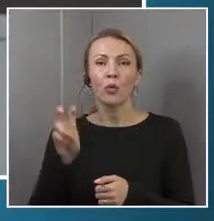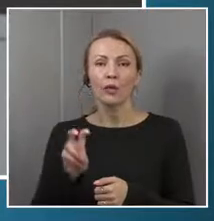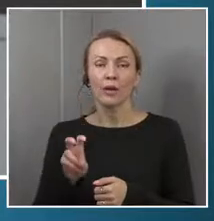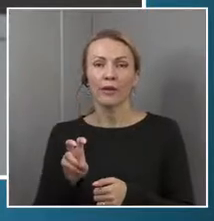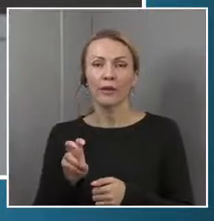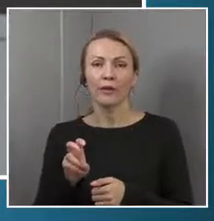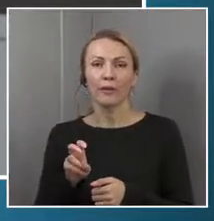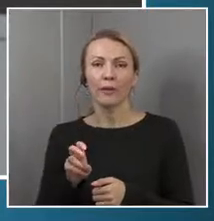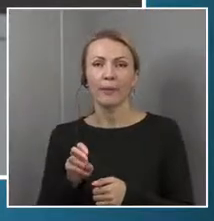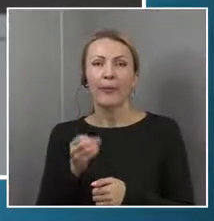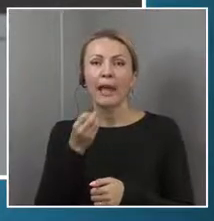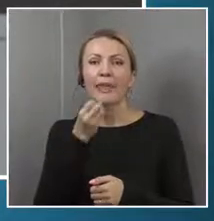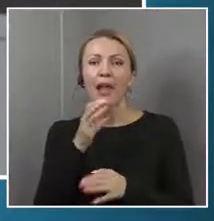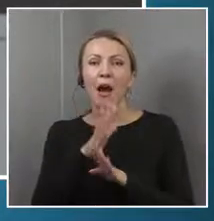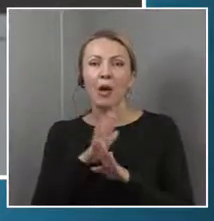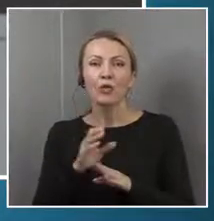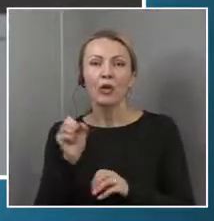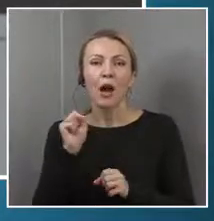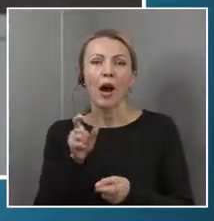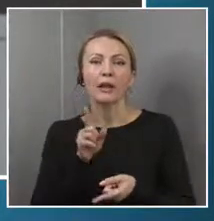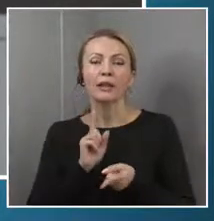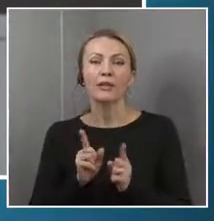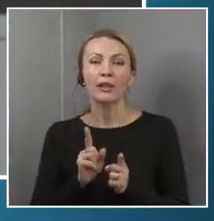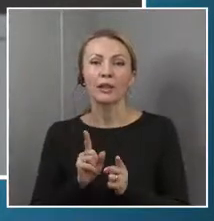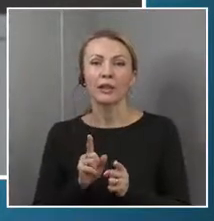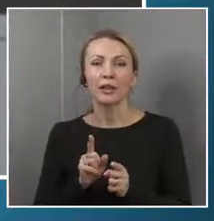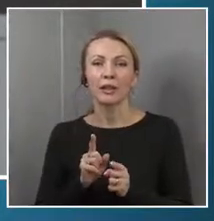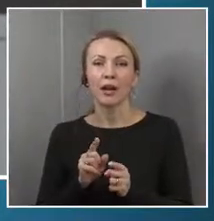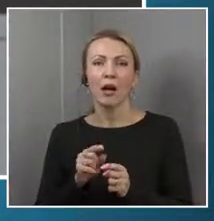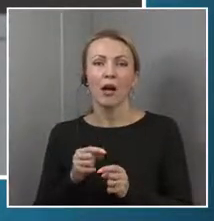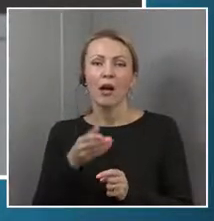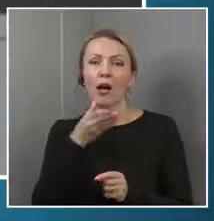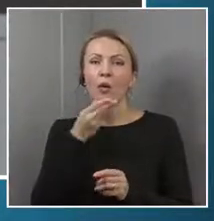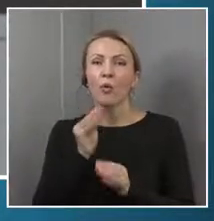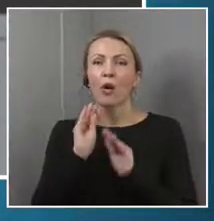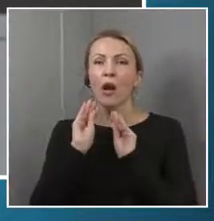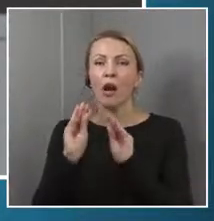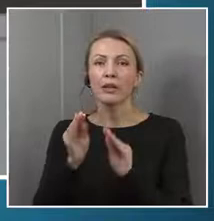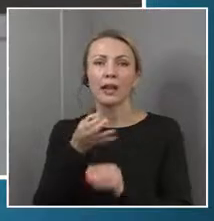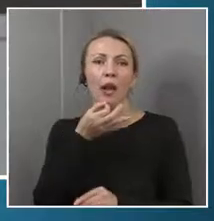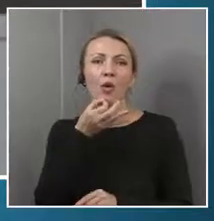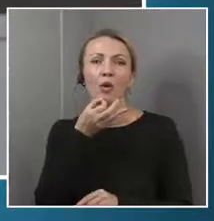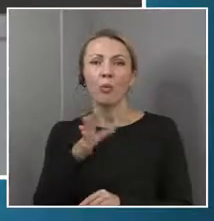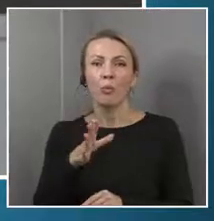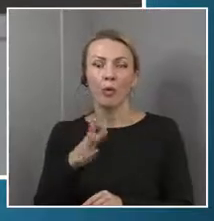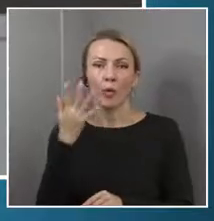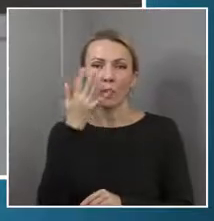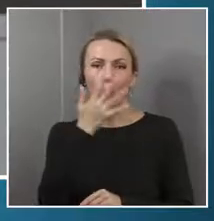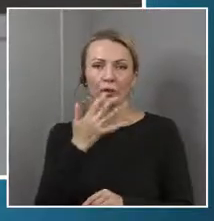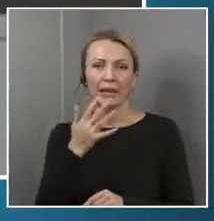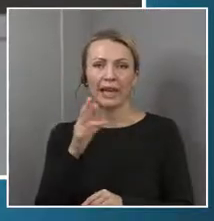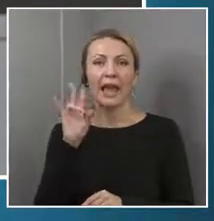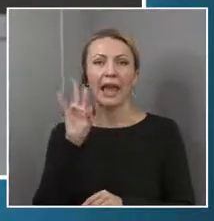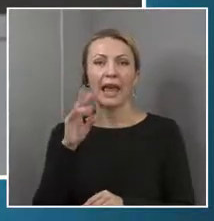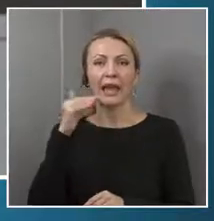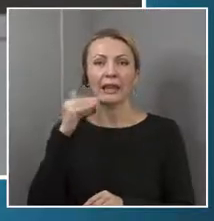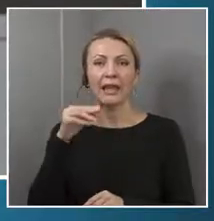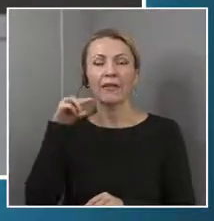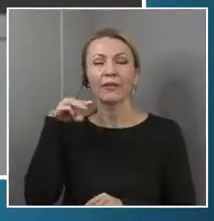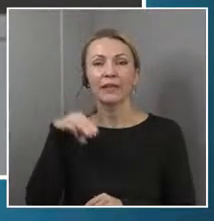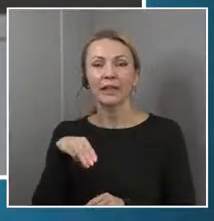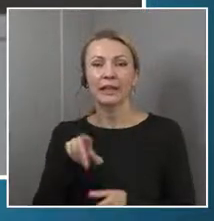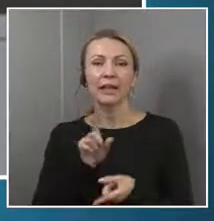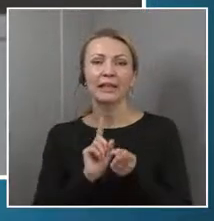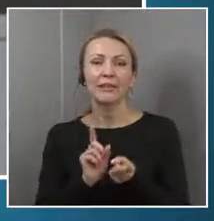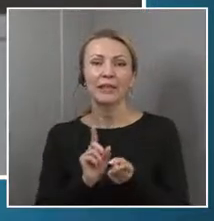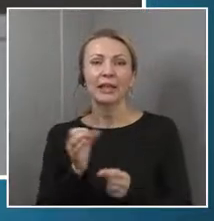provenance you can trace. And their paintings worth like 10, 20, 30,000 rubles. But they are good. Any museum